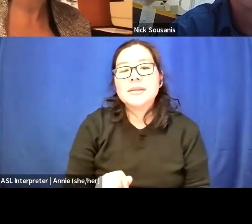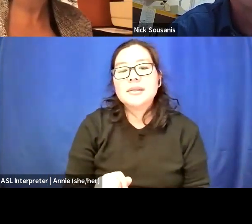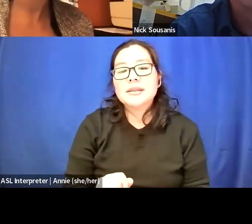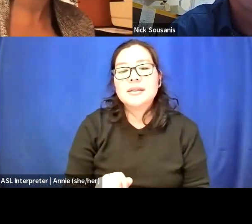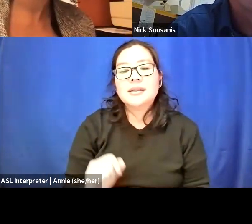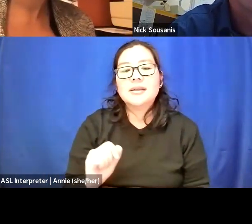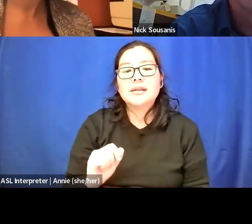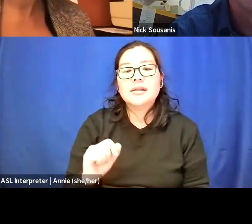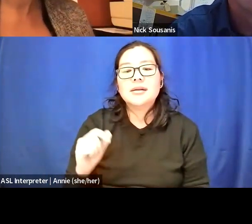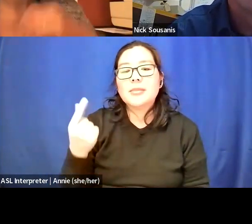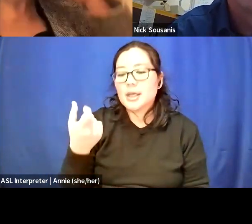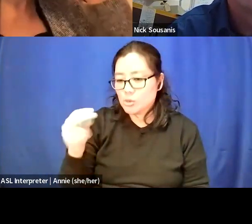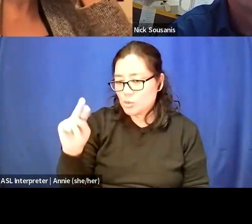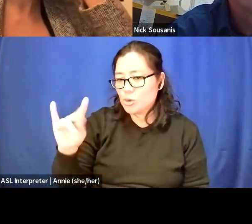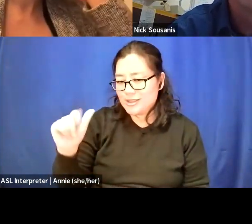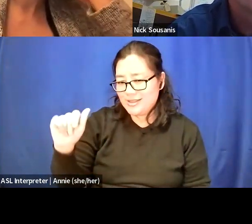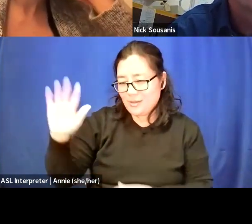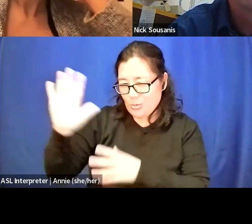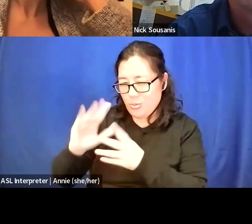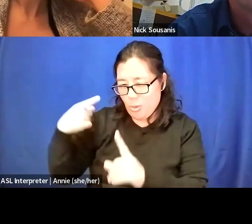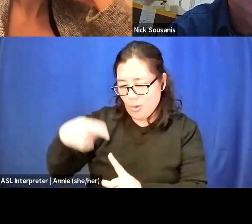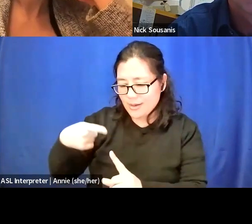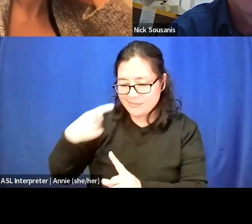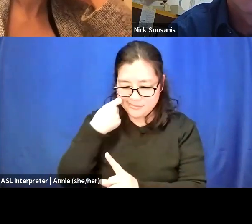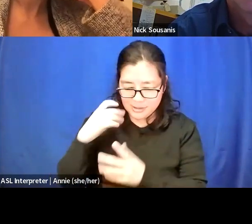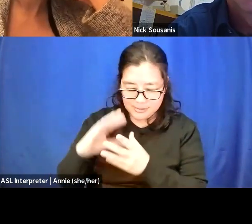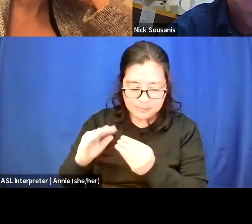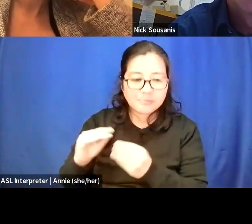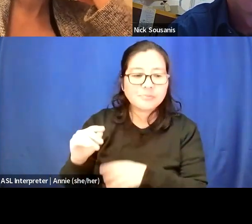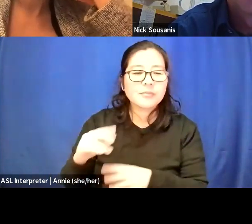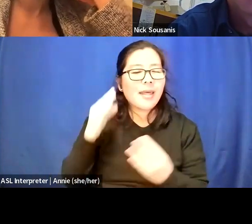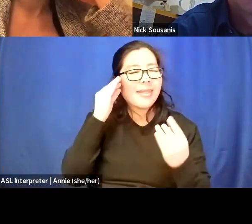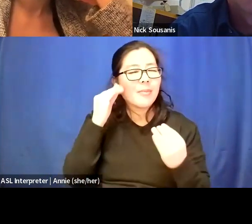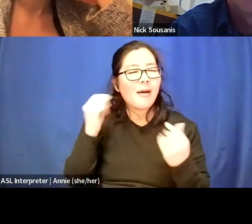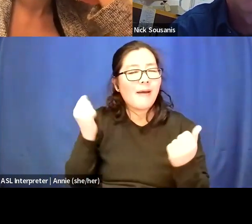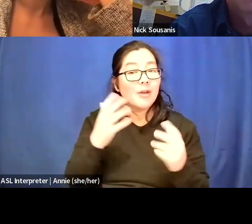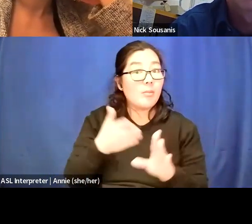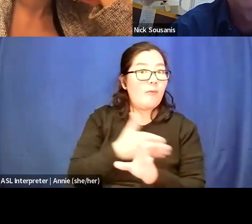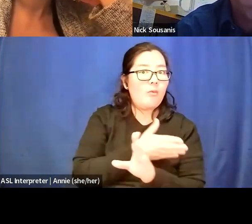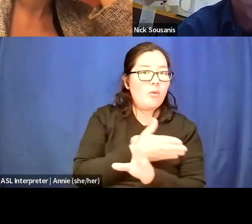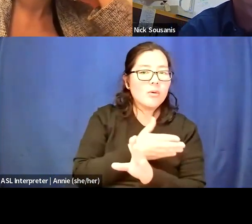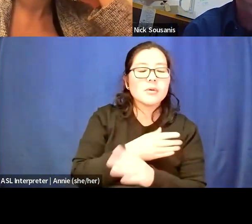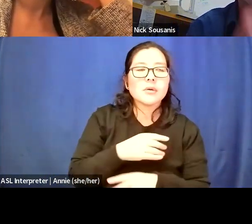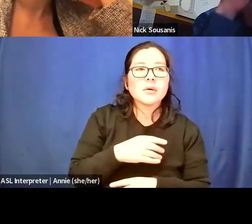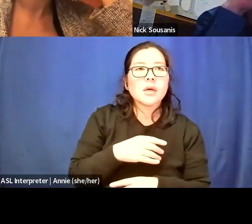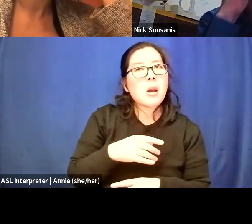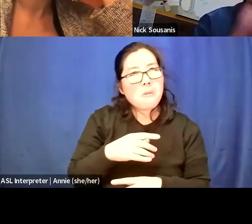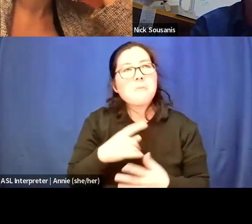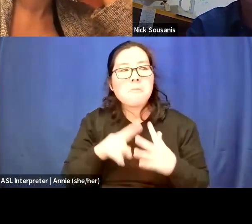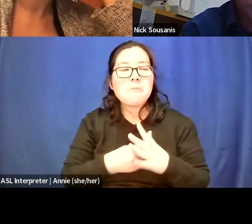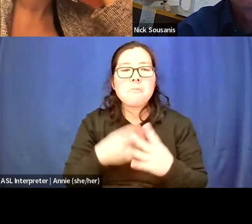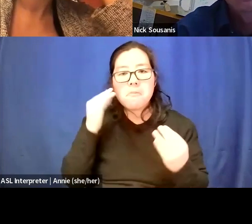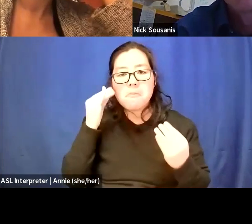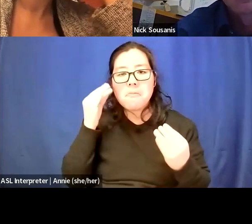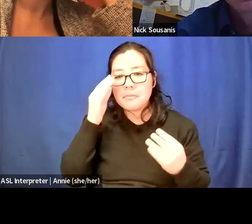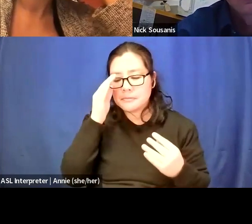to Georgina's point about thinking about these things beforehand, it's definitely started to think about that. I mean, I